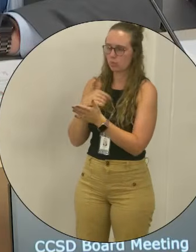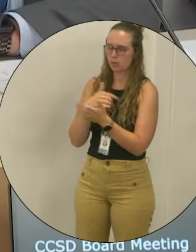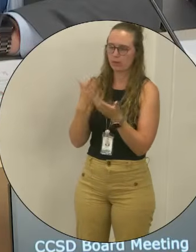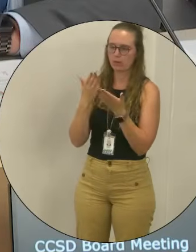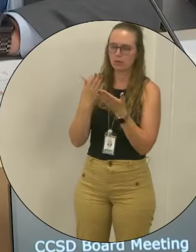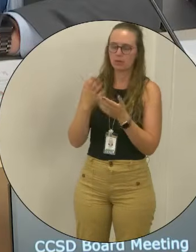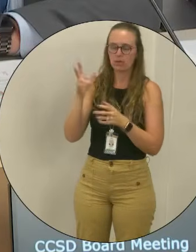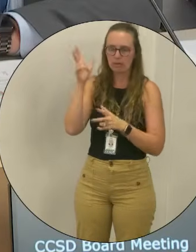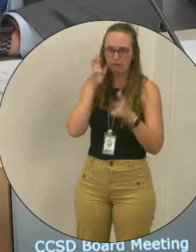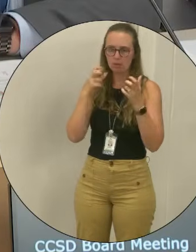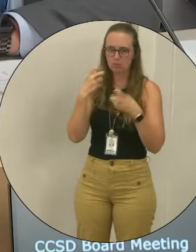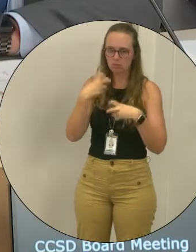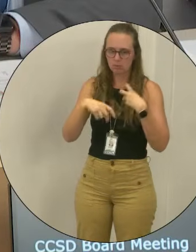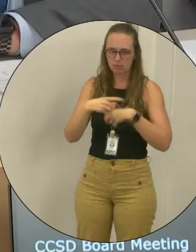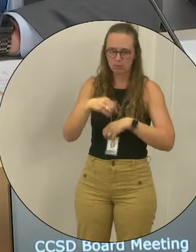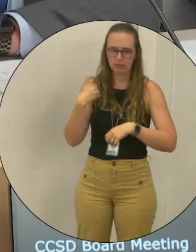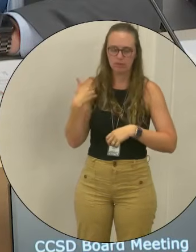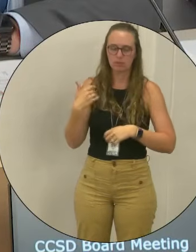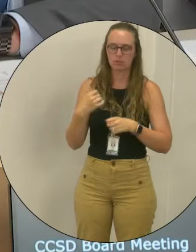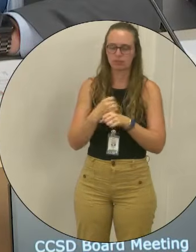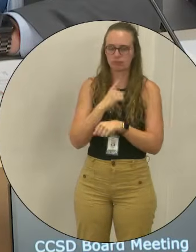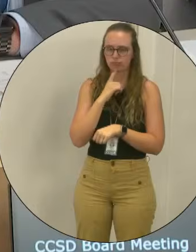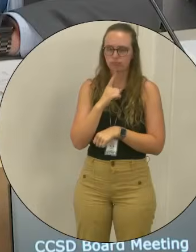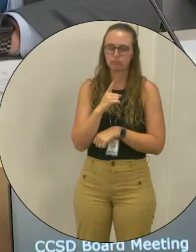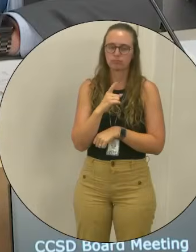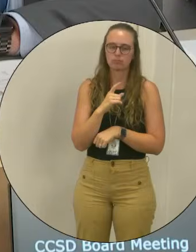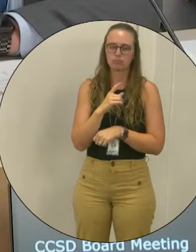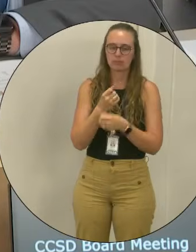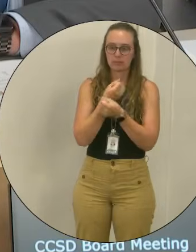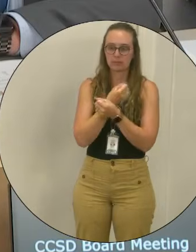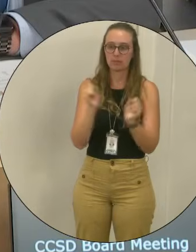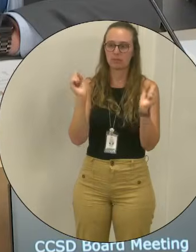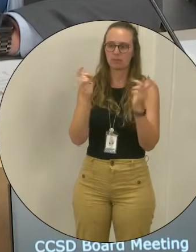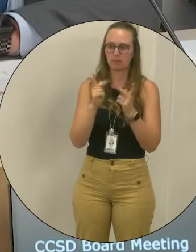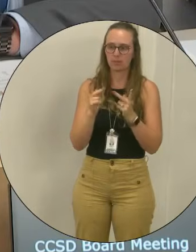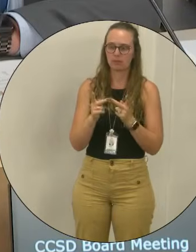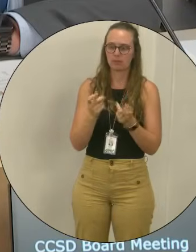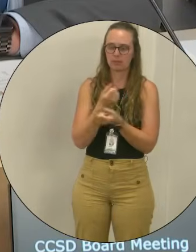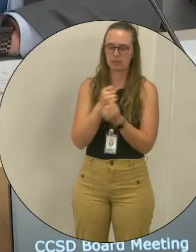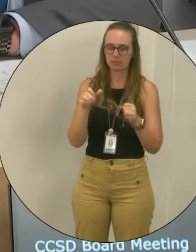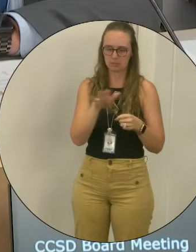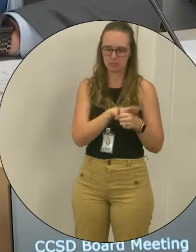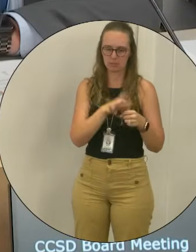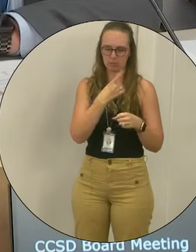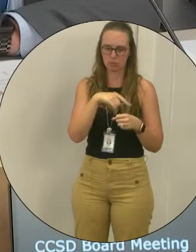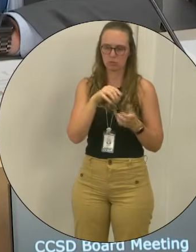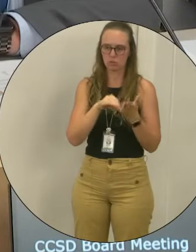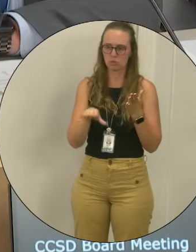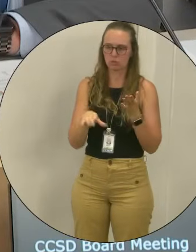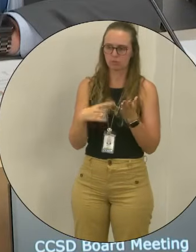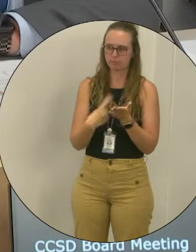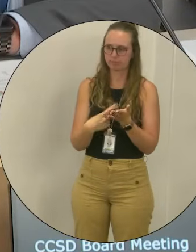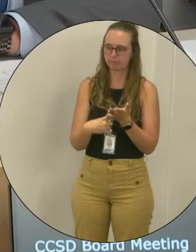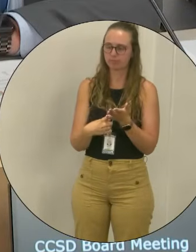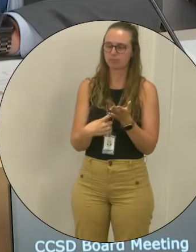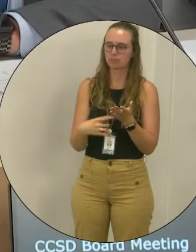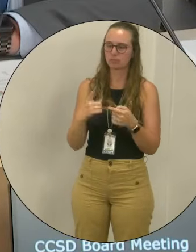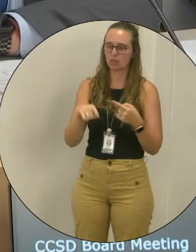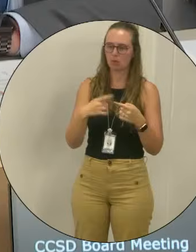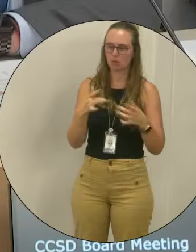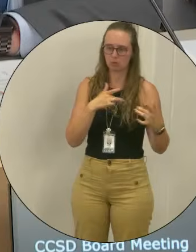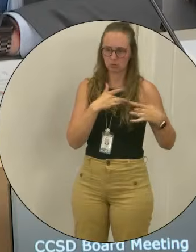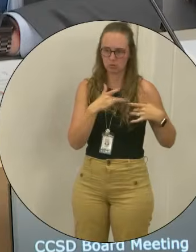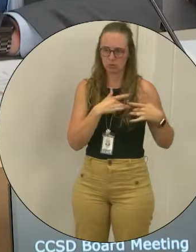the issues that they're having. We make sure that it's a safe place, a safe space for them to talk freely about their